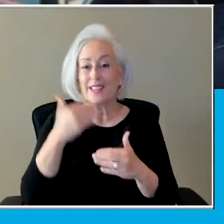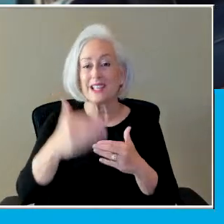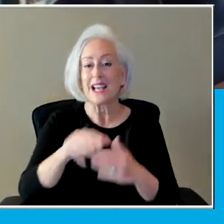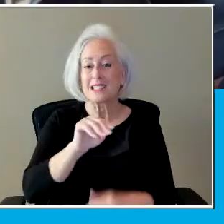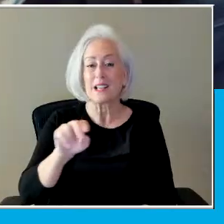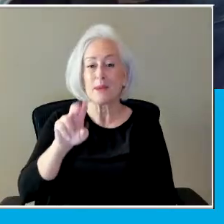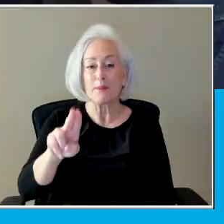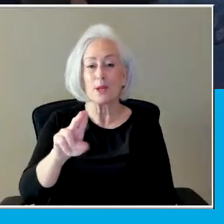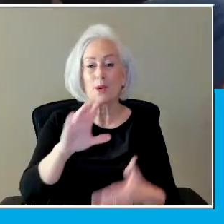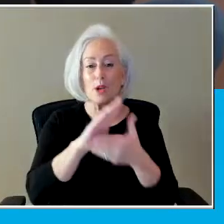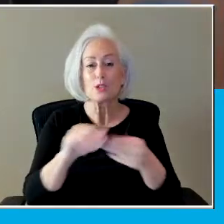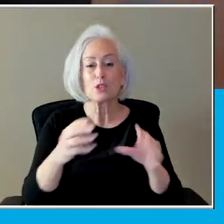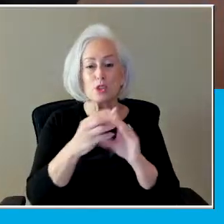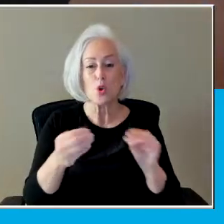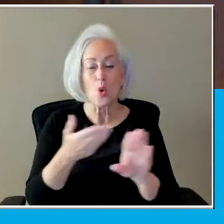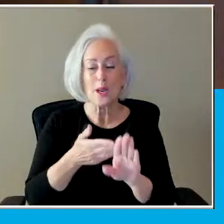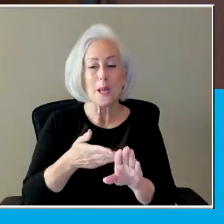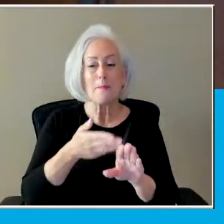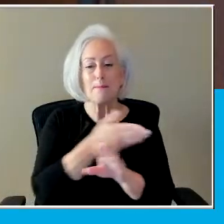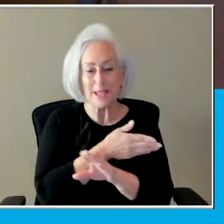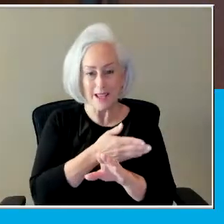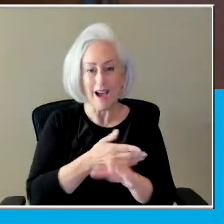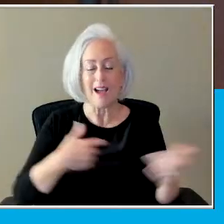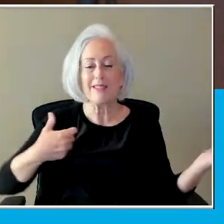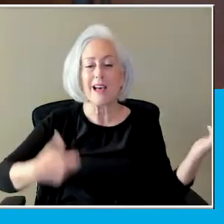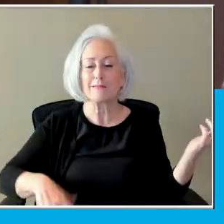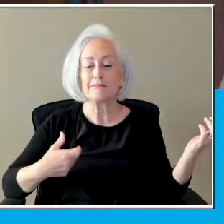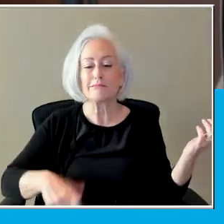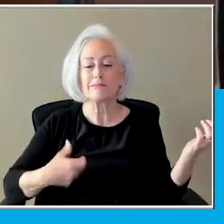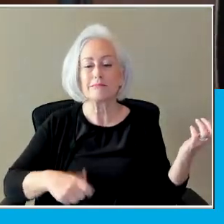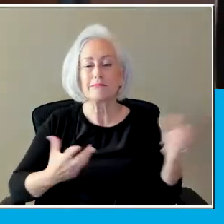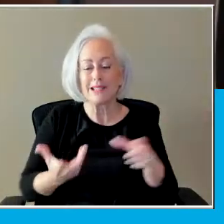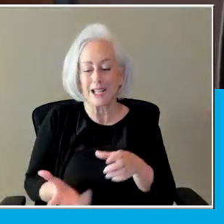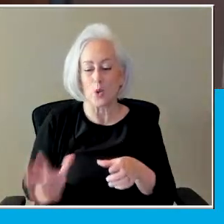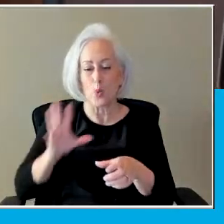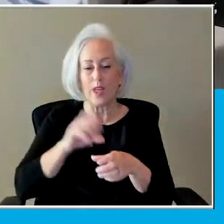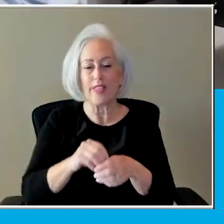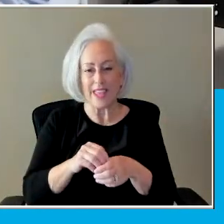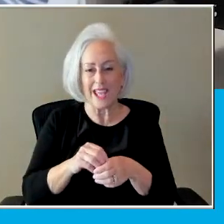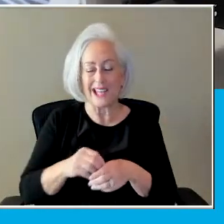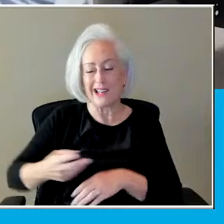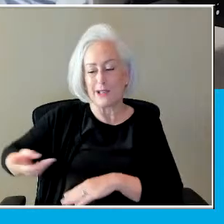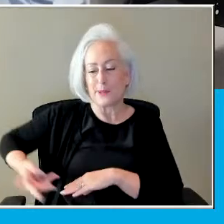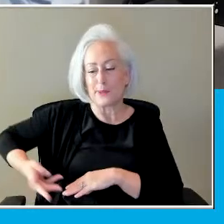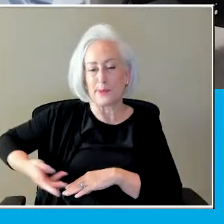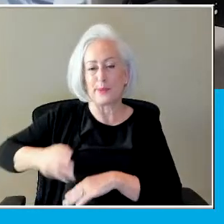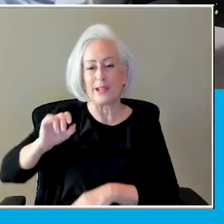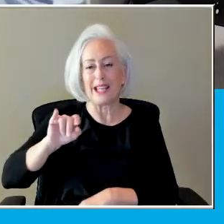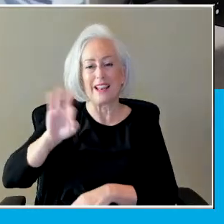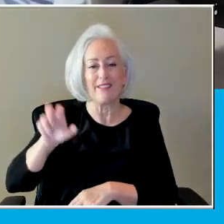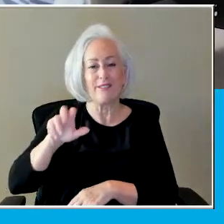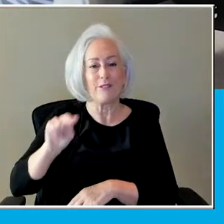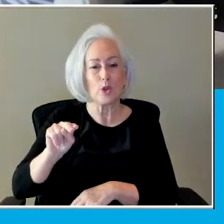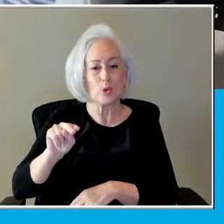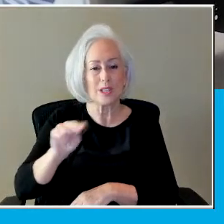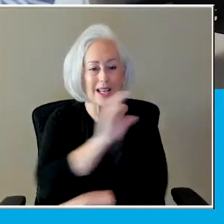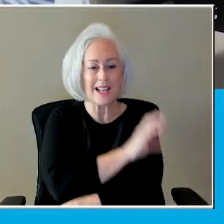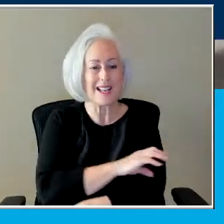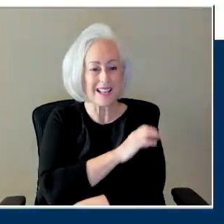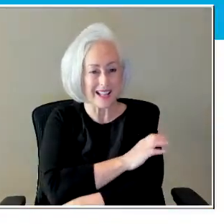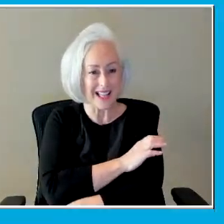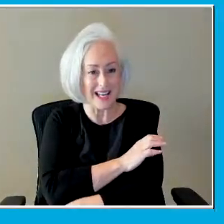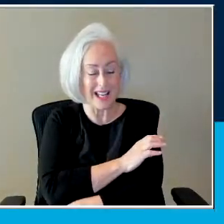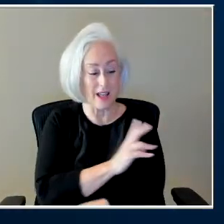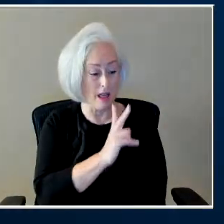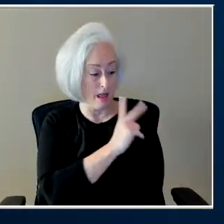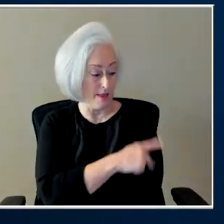jam session inside an infusion clinic. Meet the patients turned performers and the nurses who see the healing